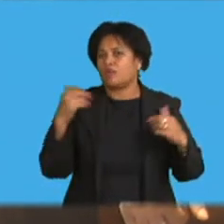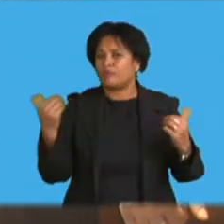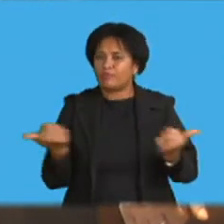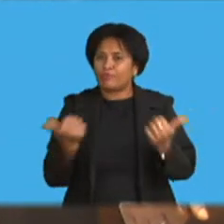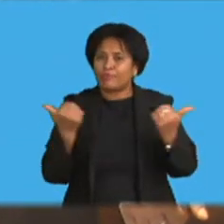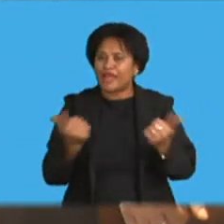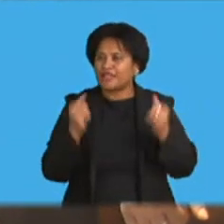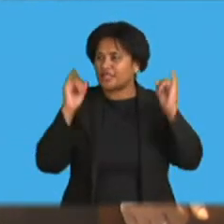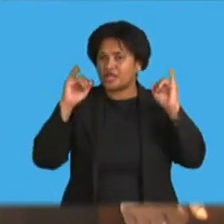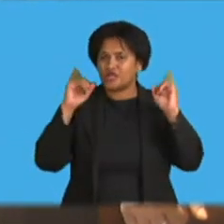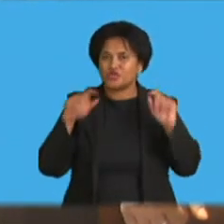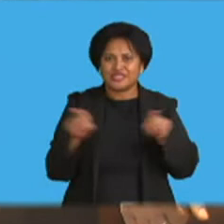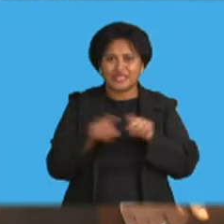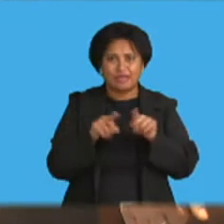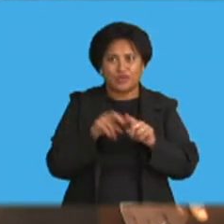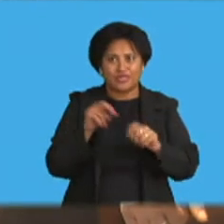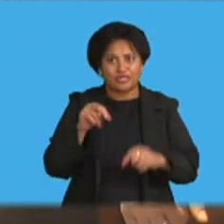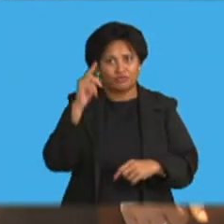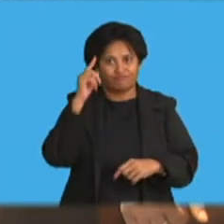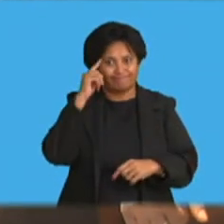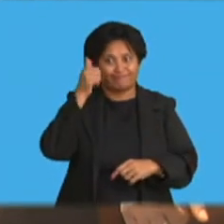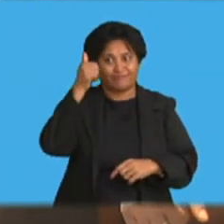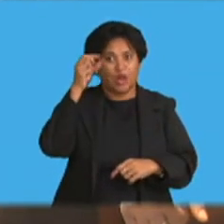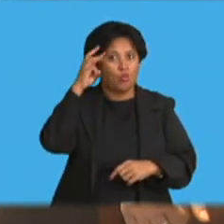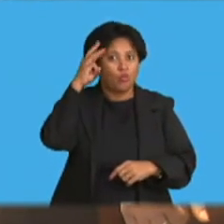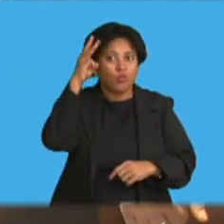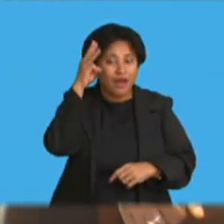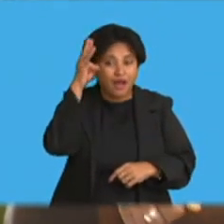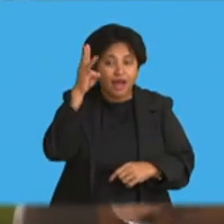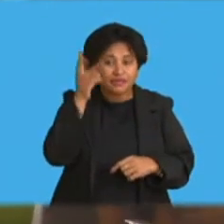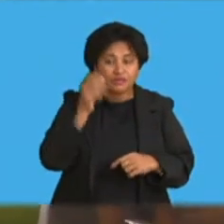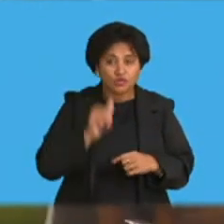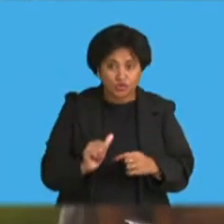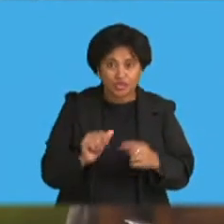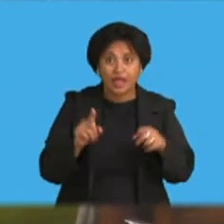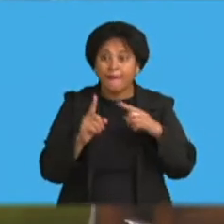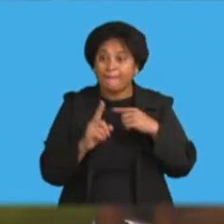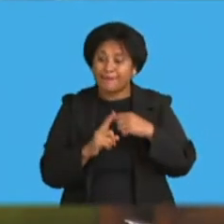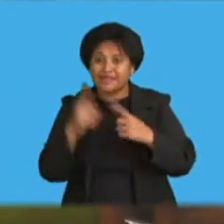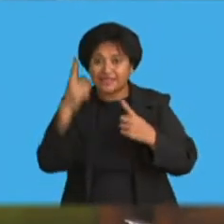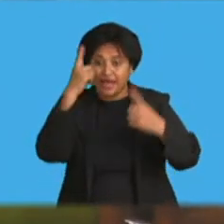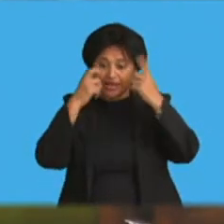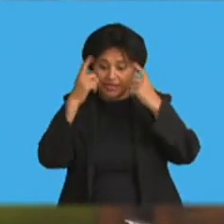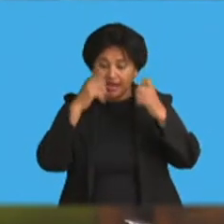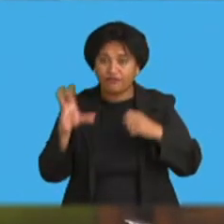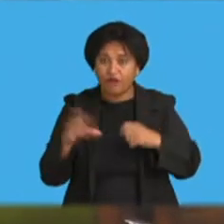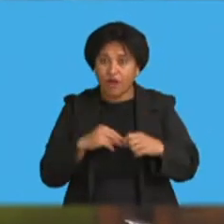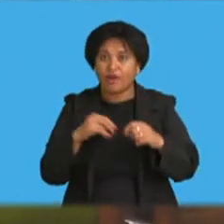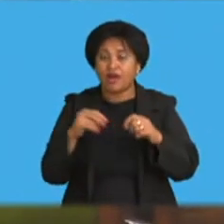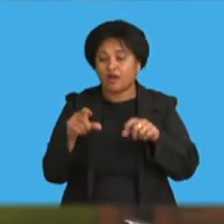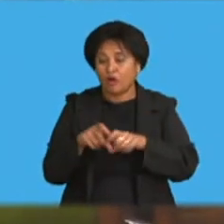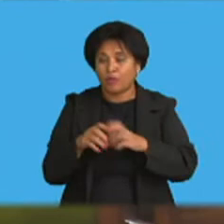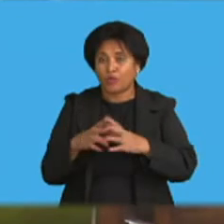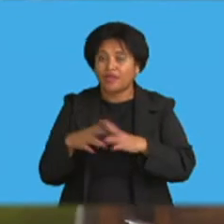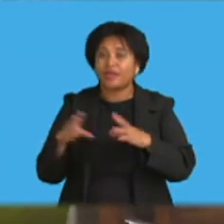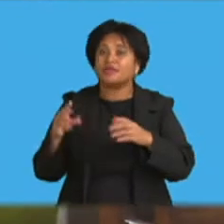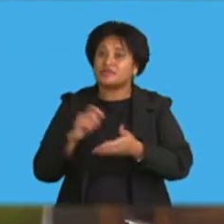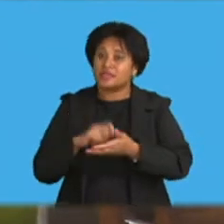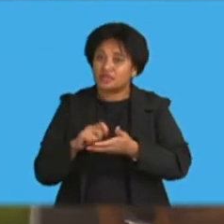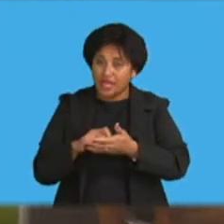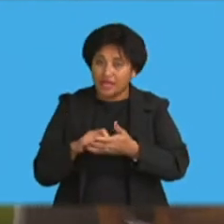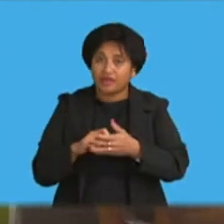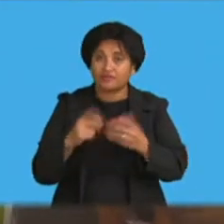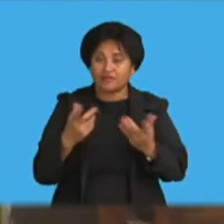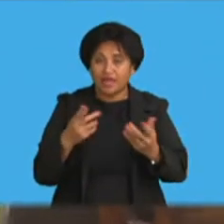we need to spend intelligently and that we need to make use of the Commonwealth Secretariat's innovation and education hubs, as well as their health and